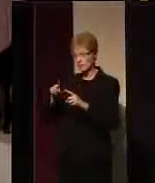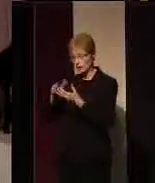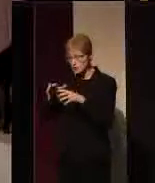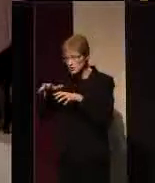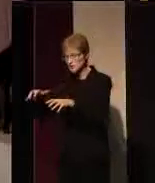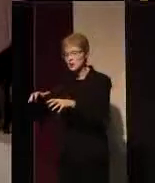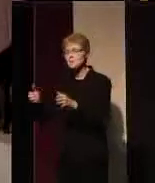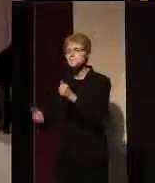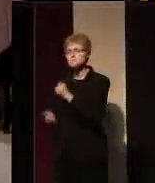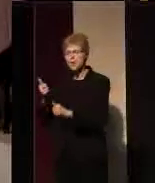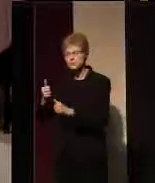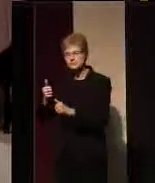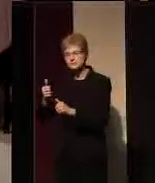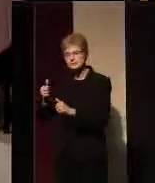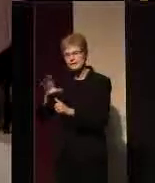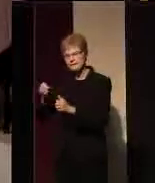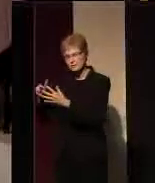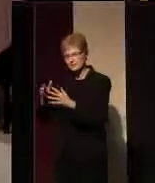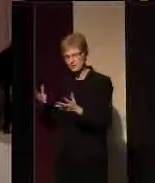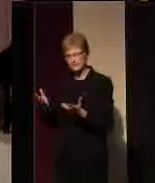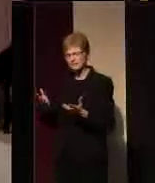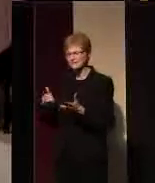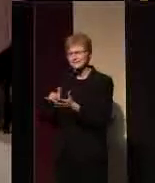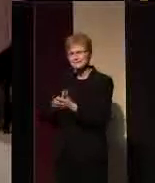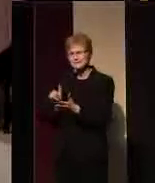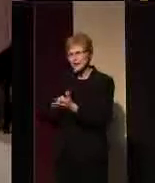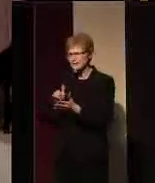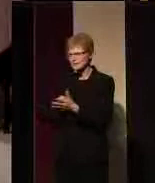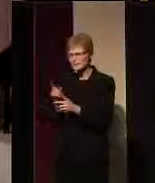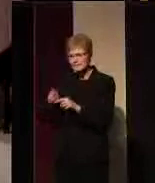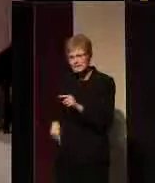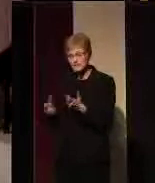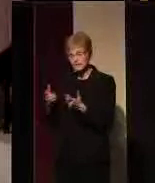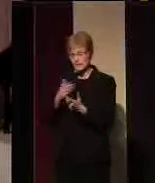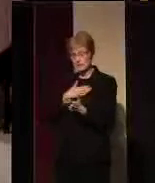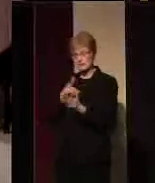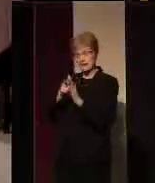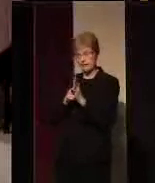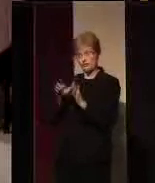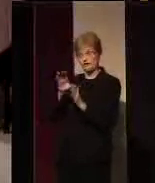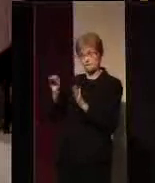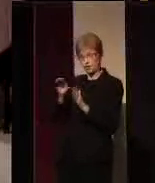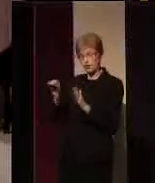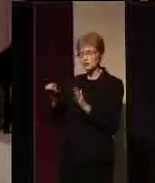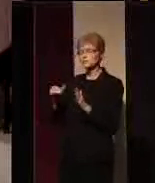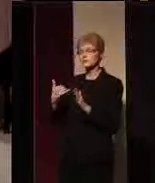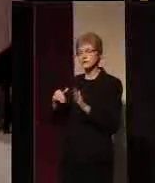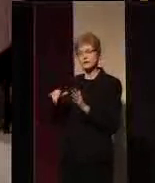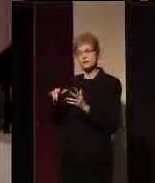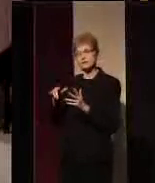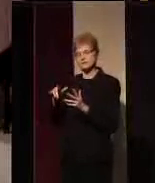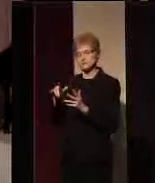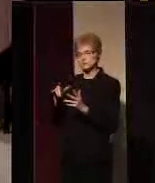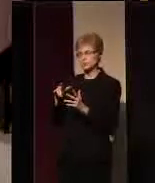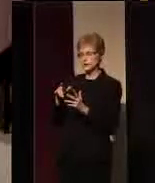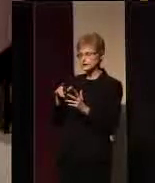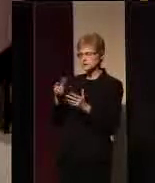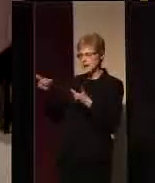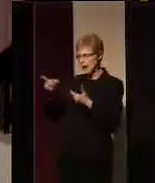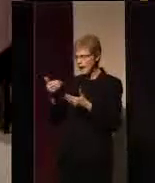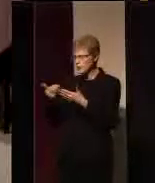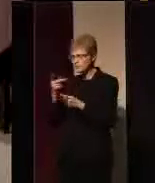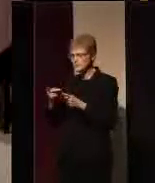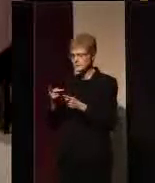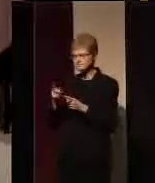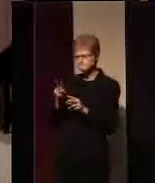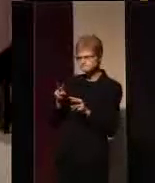that happen? I know that in my organization, my law firm, you know, racial diversity is something that we think about when we're hiring. I think that's